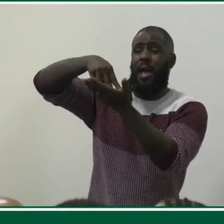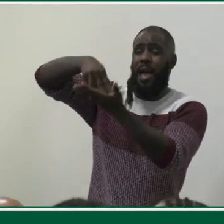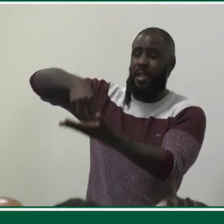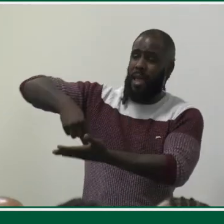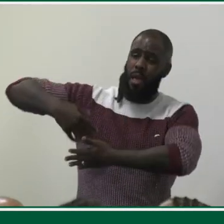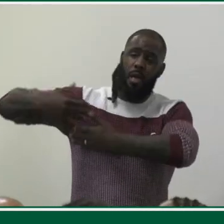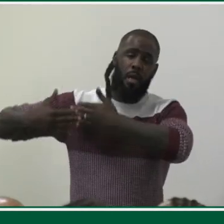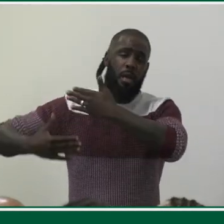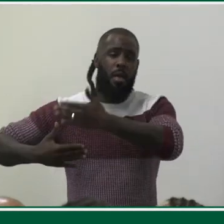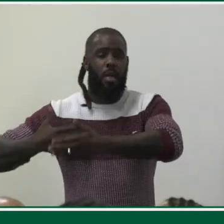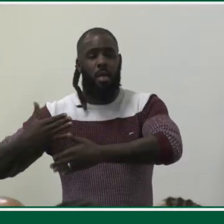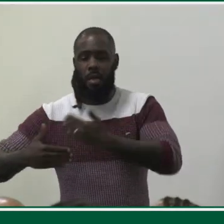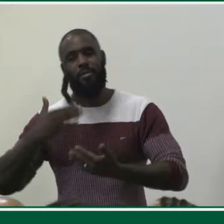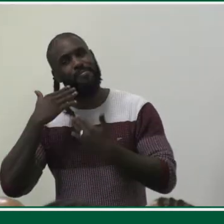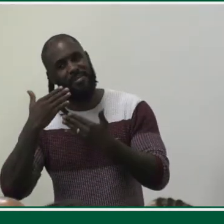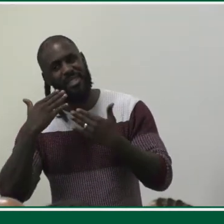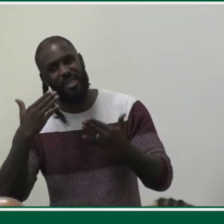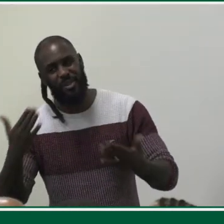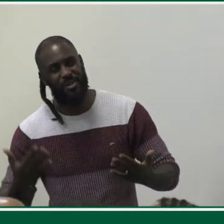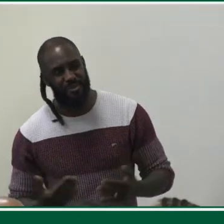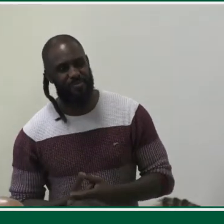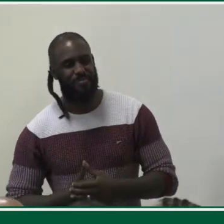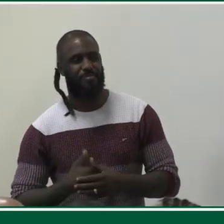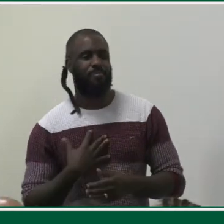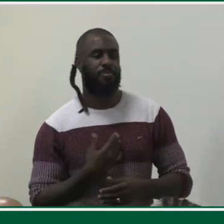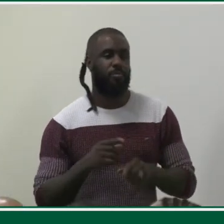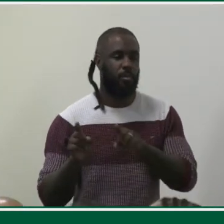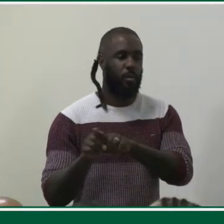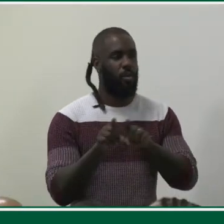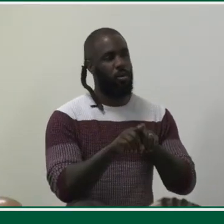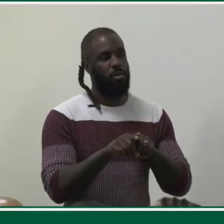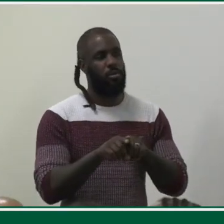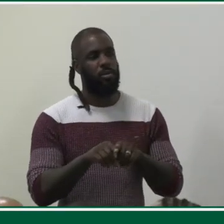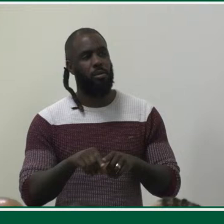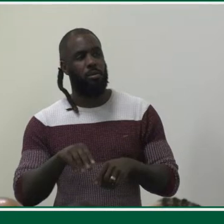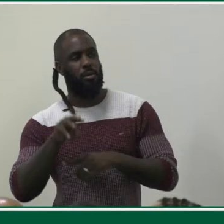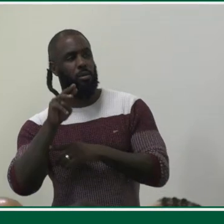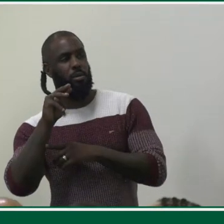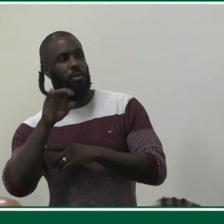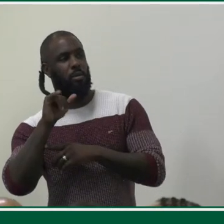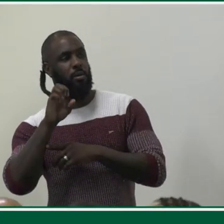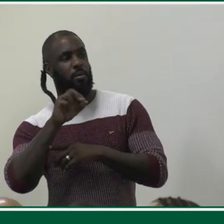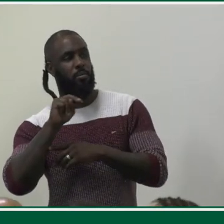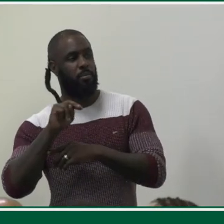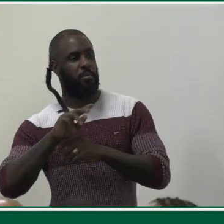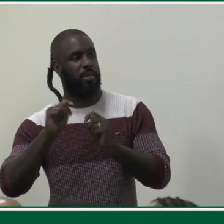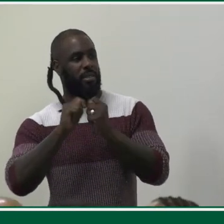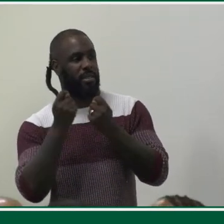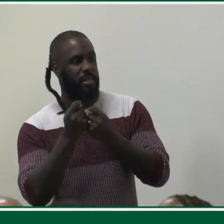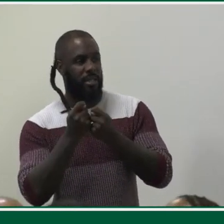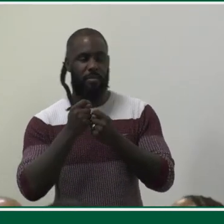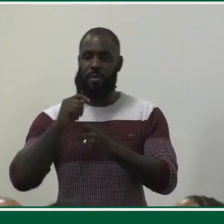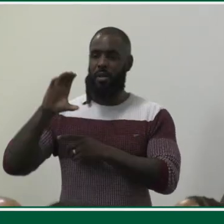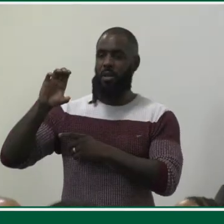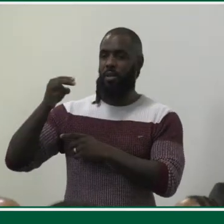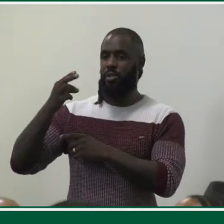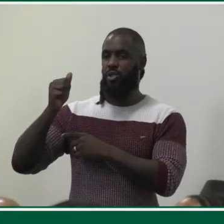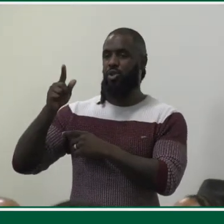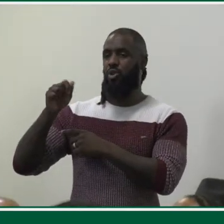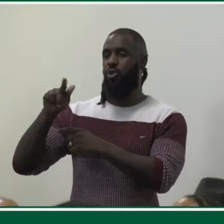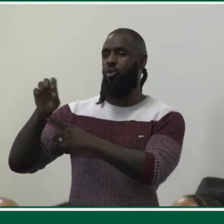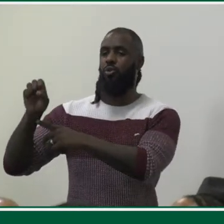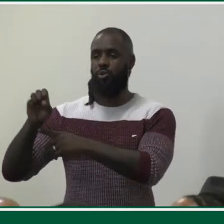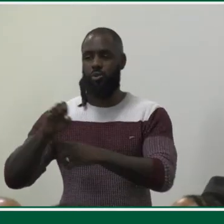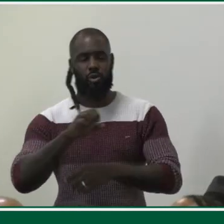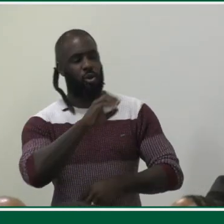you so much, I appreciate you. Also, I'd like to thank our admissions team, so Charles and Brian. I'd like to thank our student